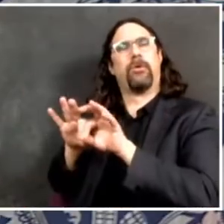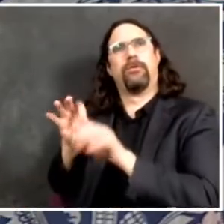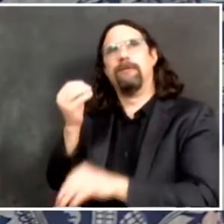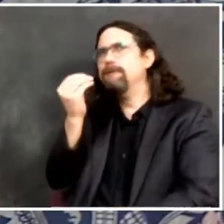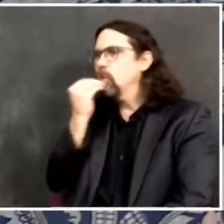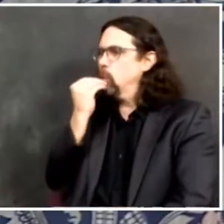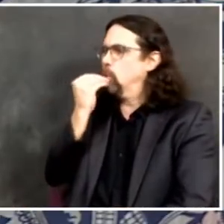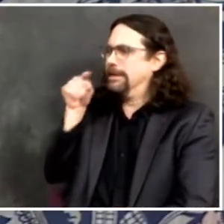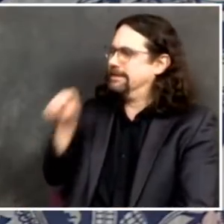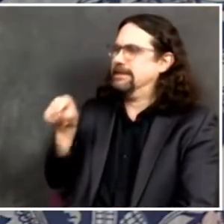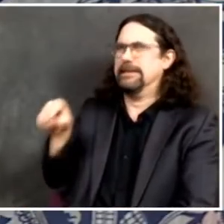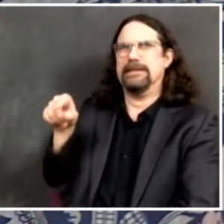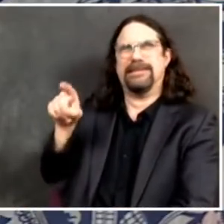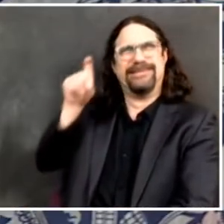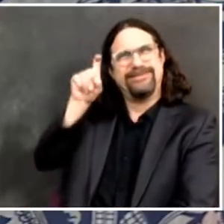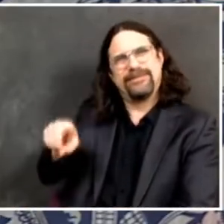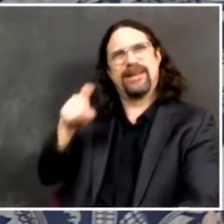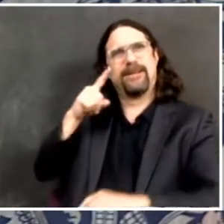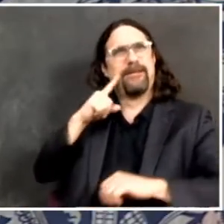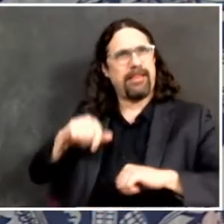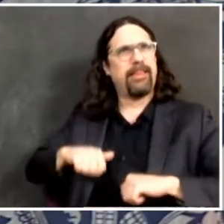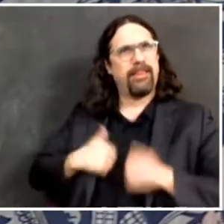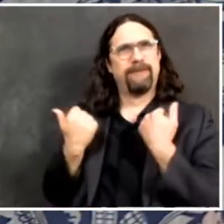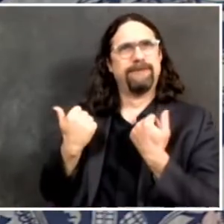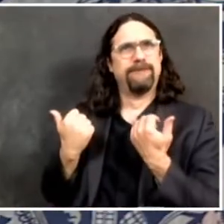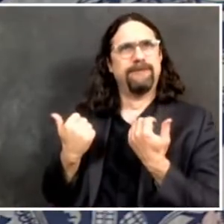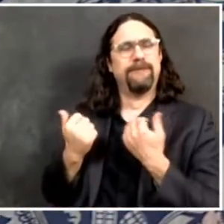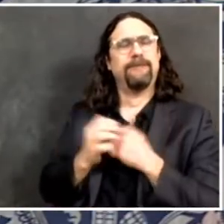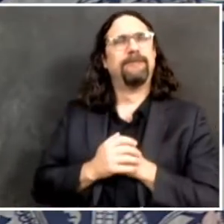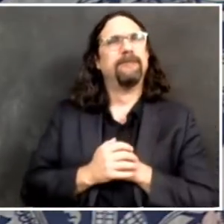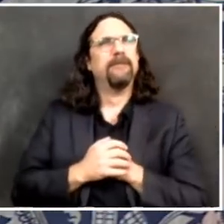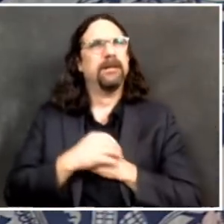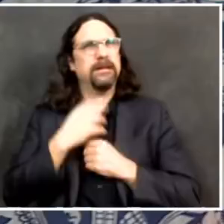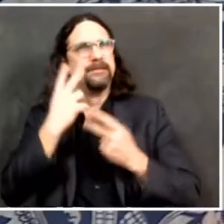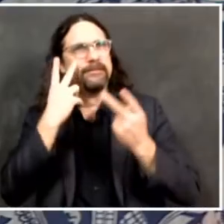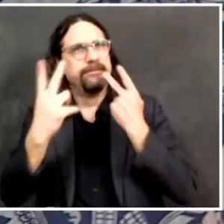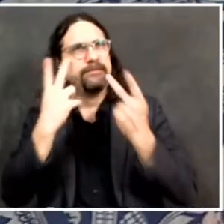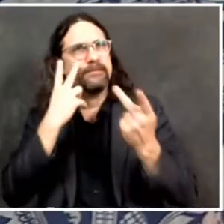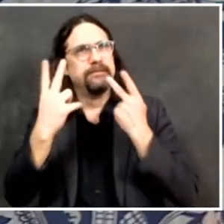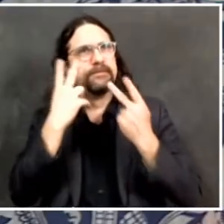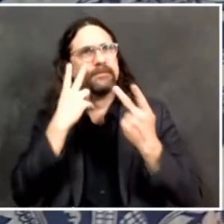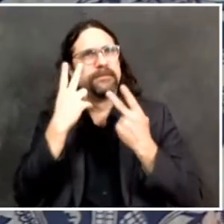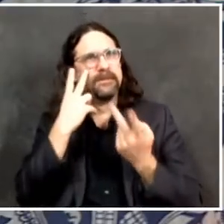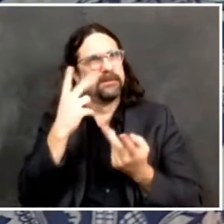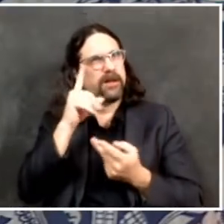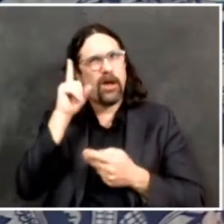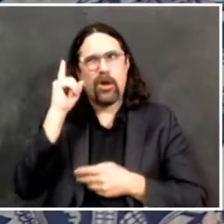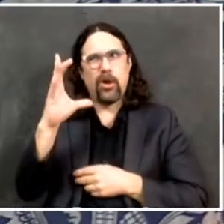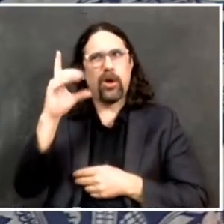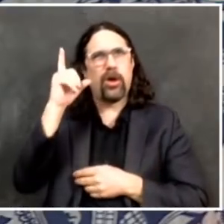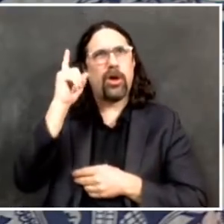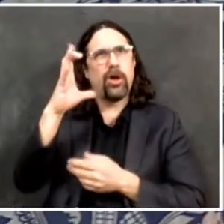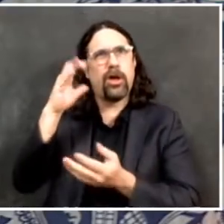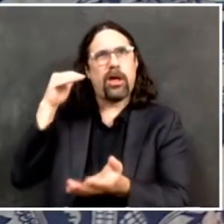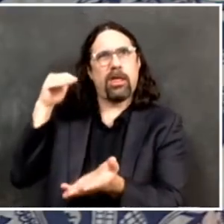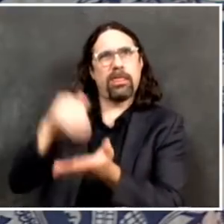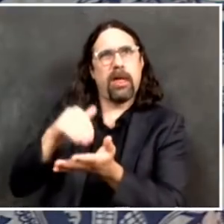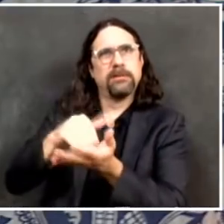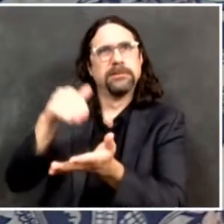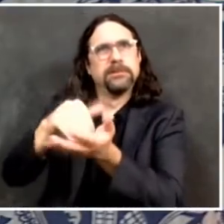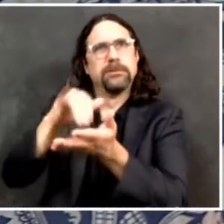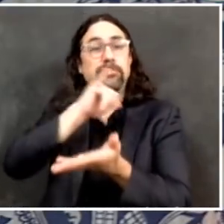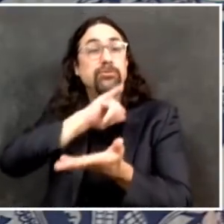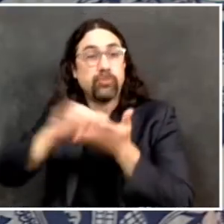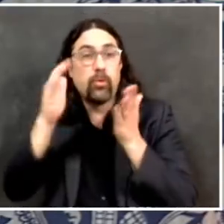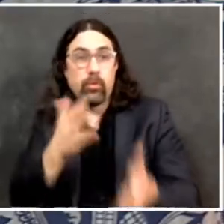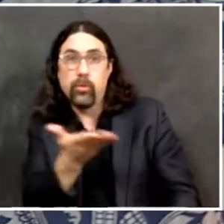because somewhere in the neighborhood of 500,000 New Yorkers have lost their livelihood in just the last few